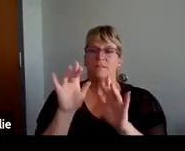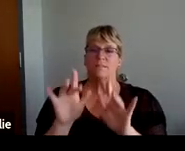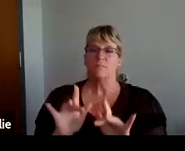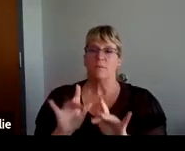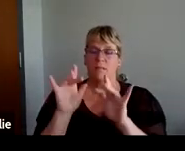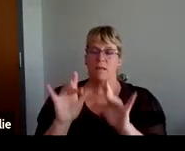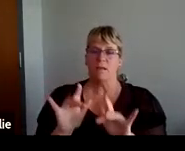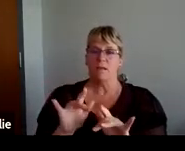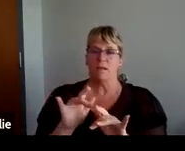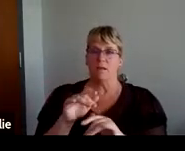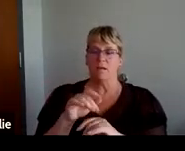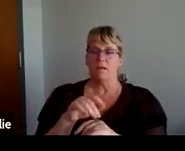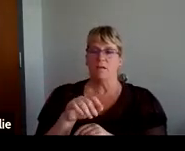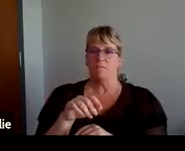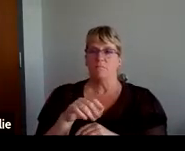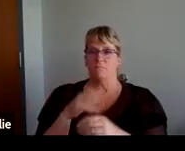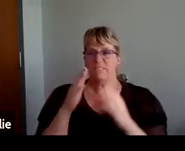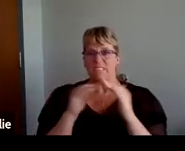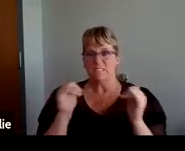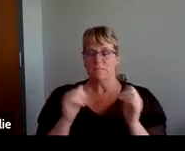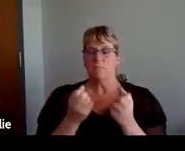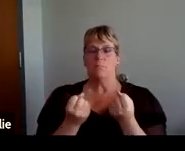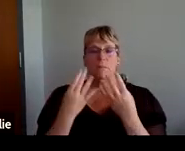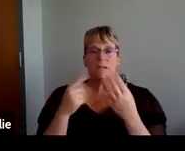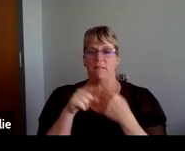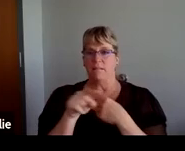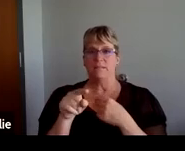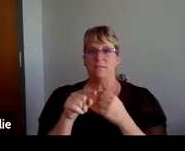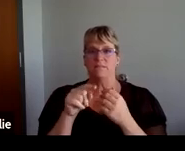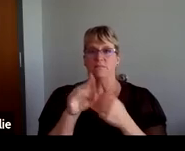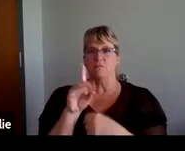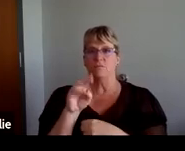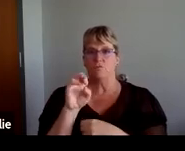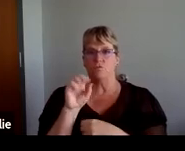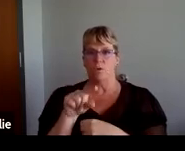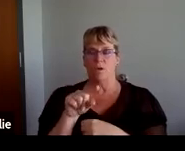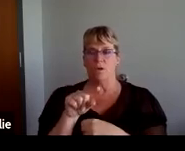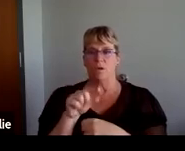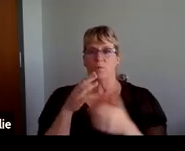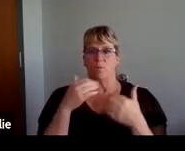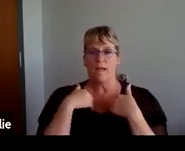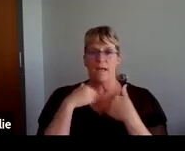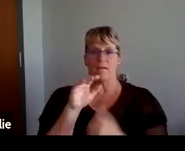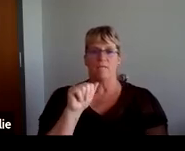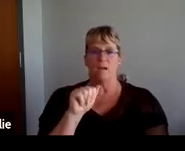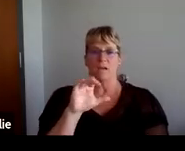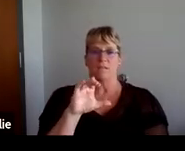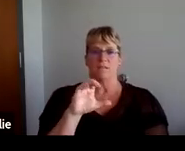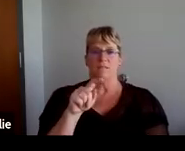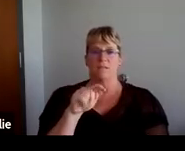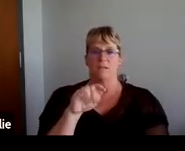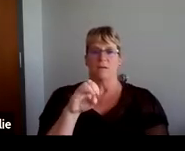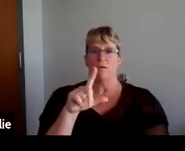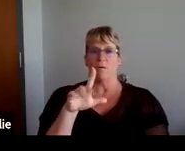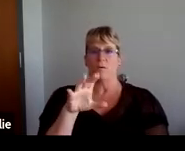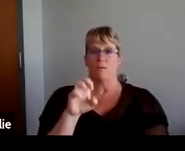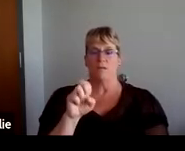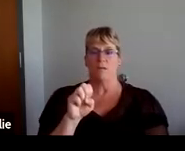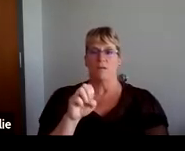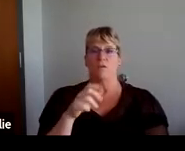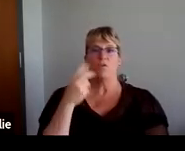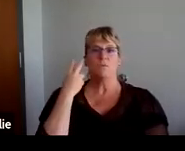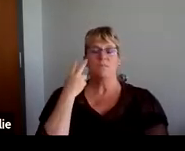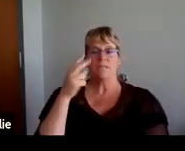system. And many of these same drugs overlap and impact acetylcholine, which is why you may see cognitive